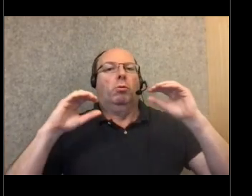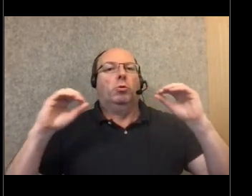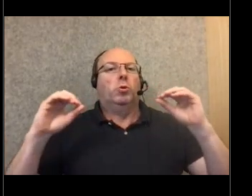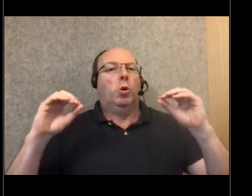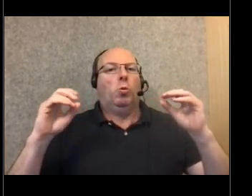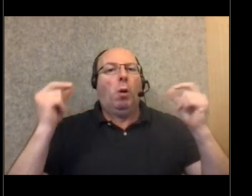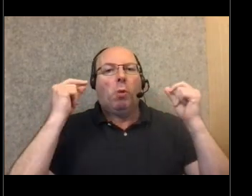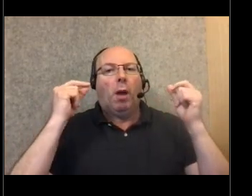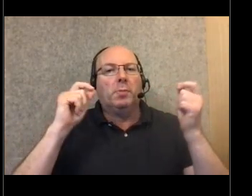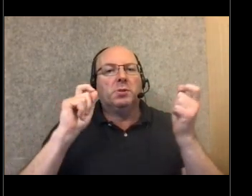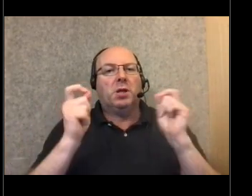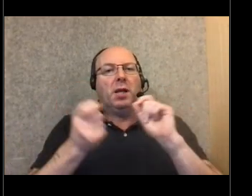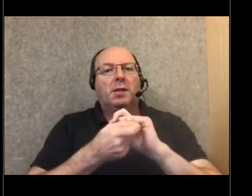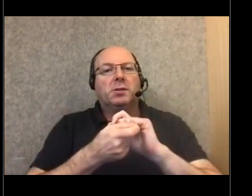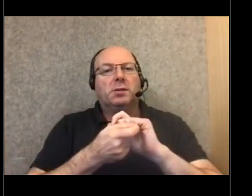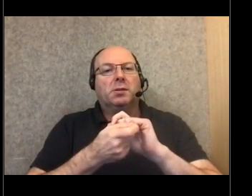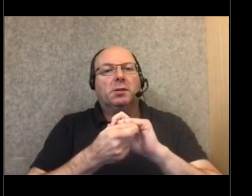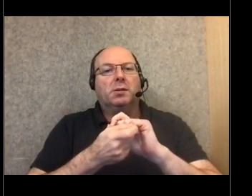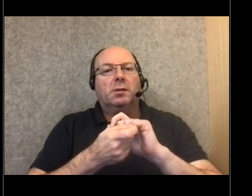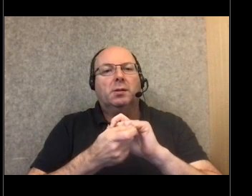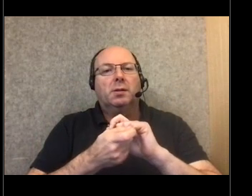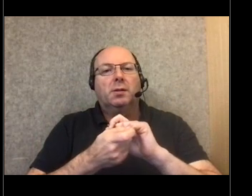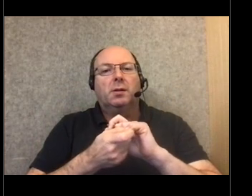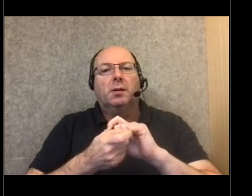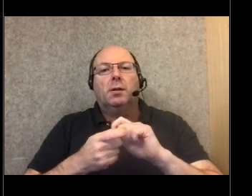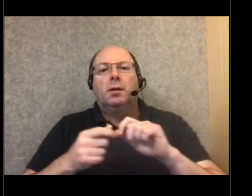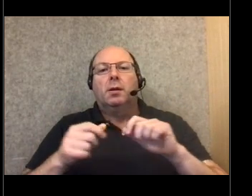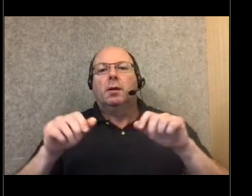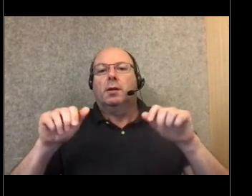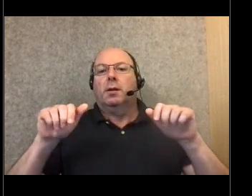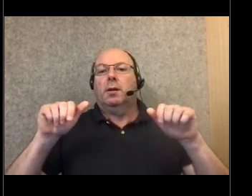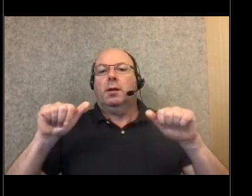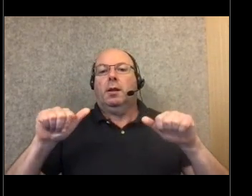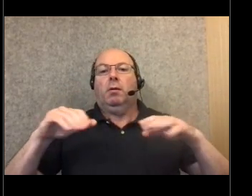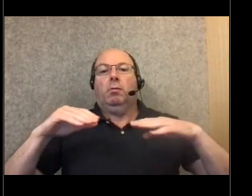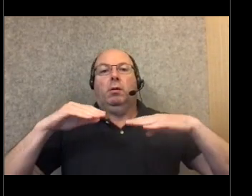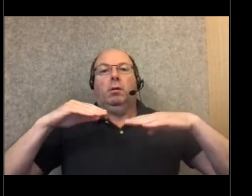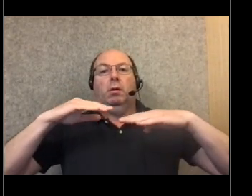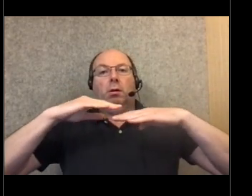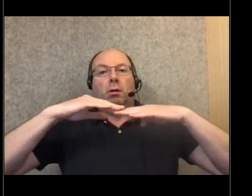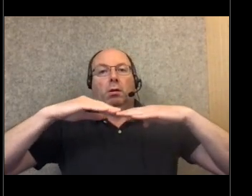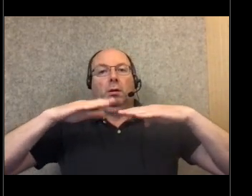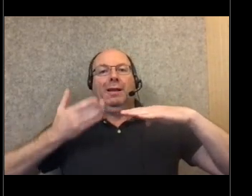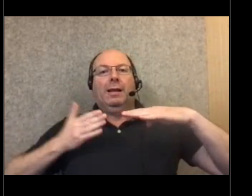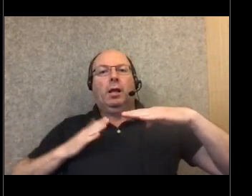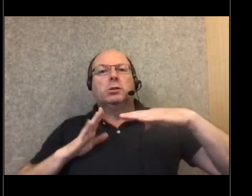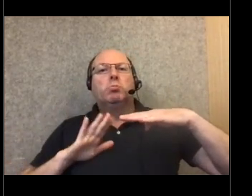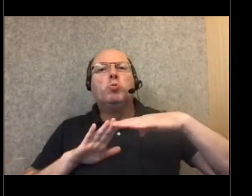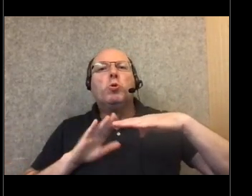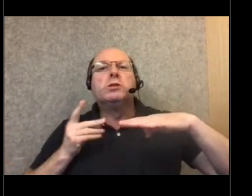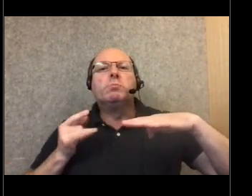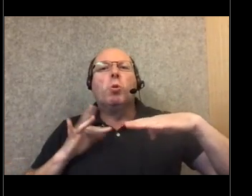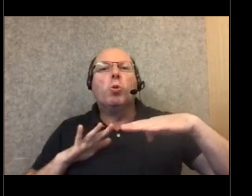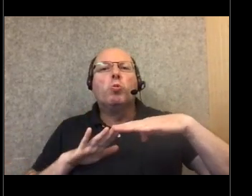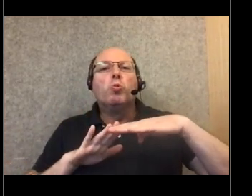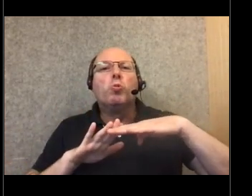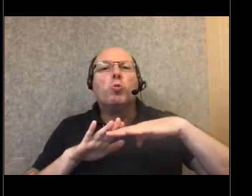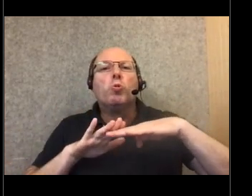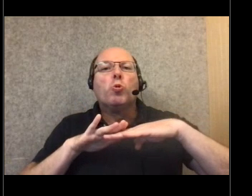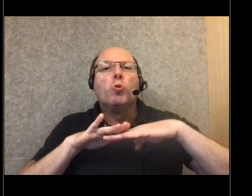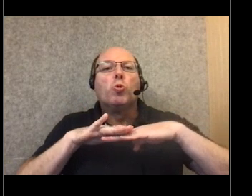covered dwelling units with accessible site facilities and should have